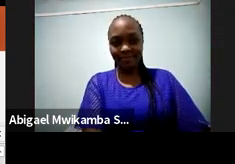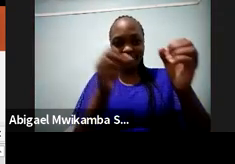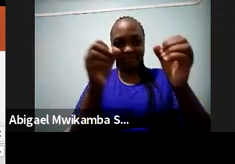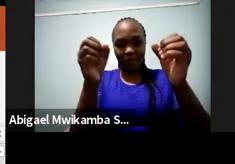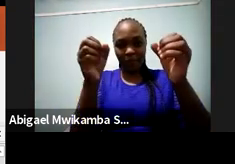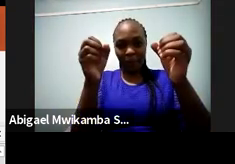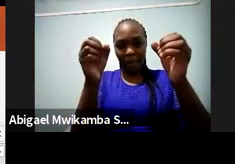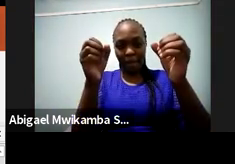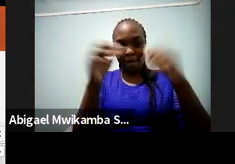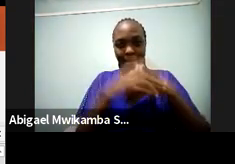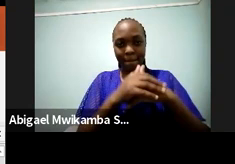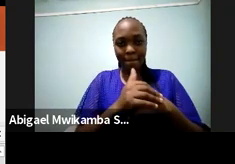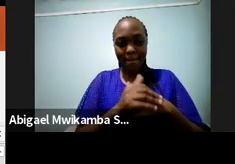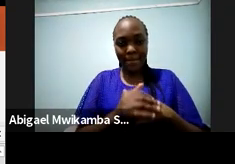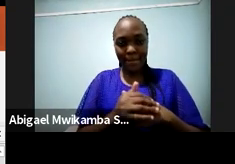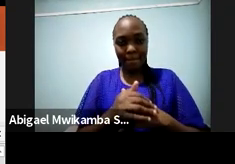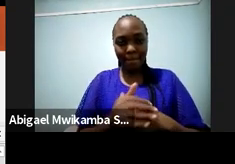turn our cameras on.